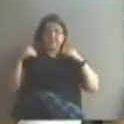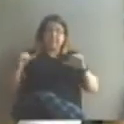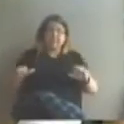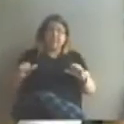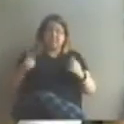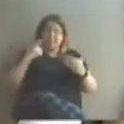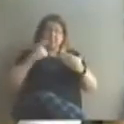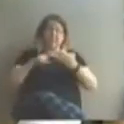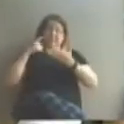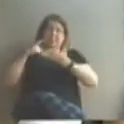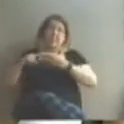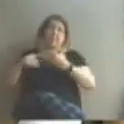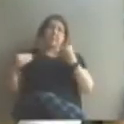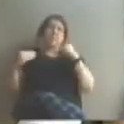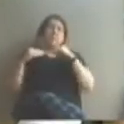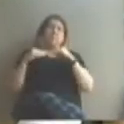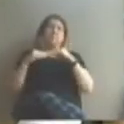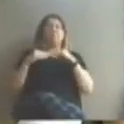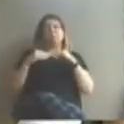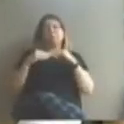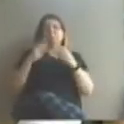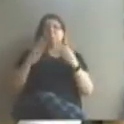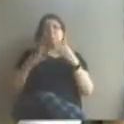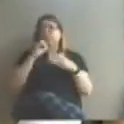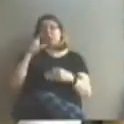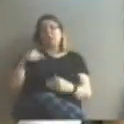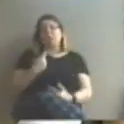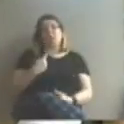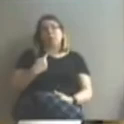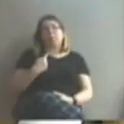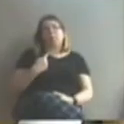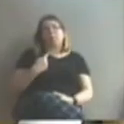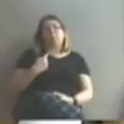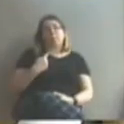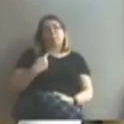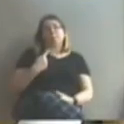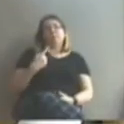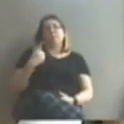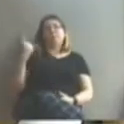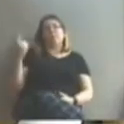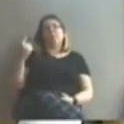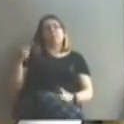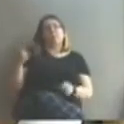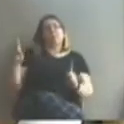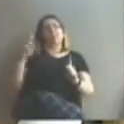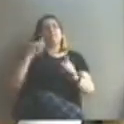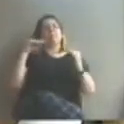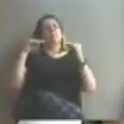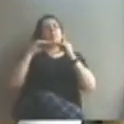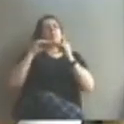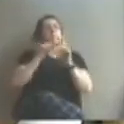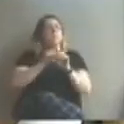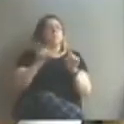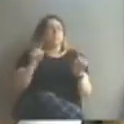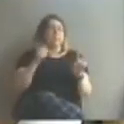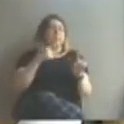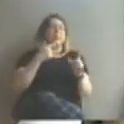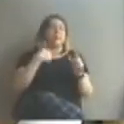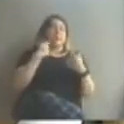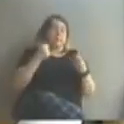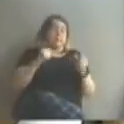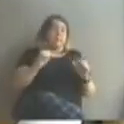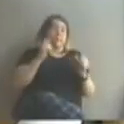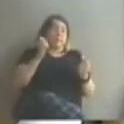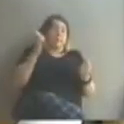to identify more? Probably not alone. I think there's always an opportunity for more. But what I have tried